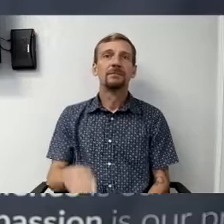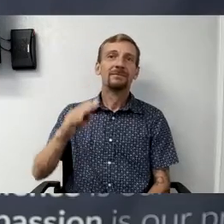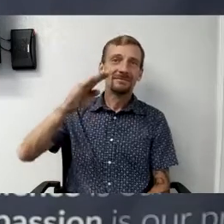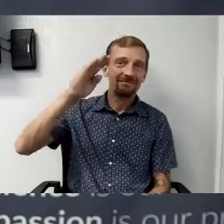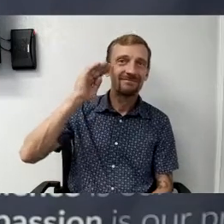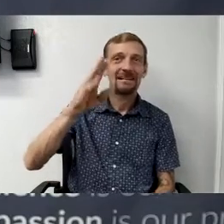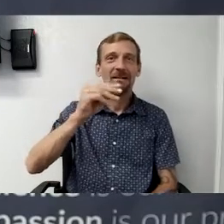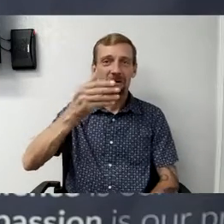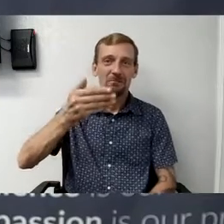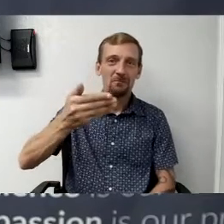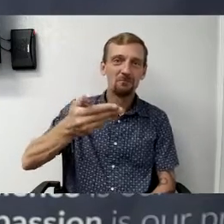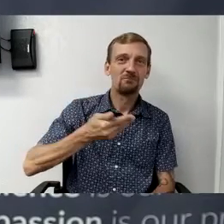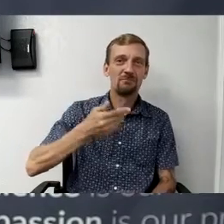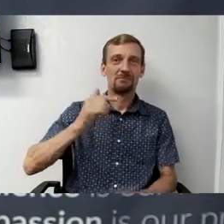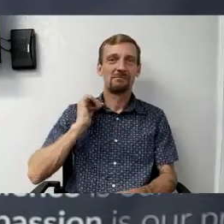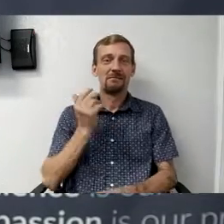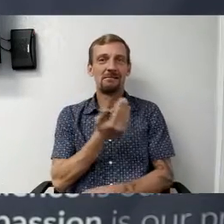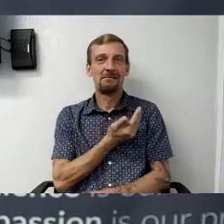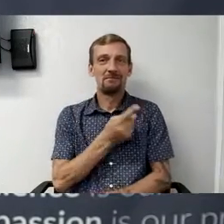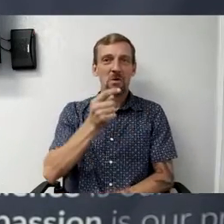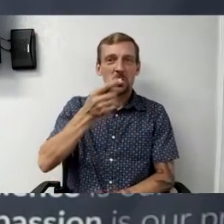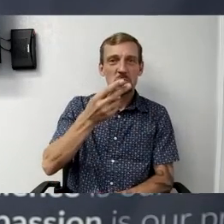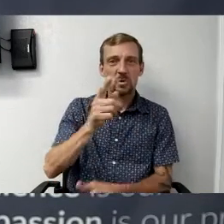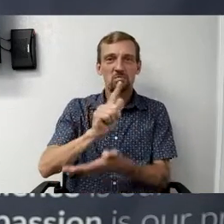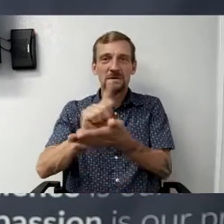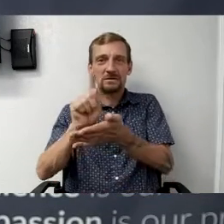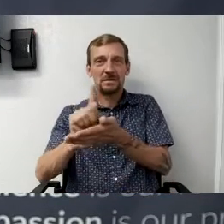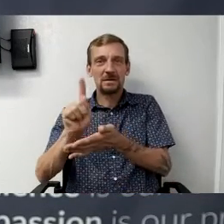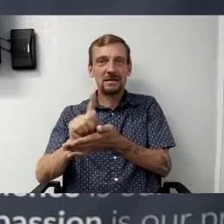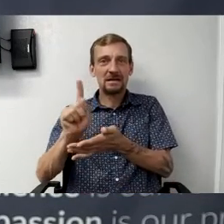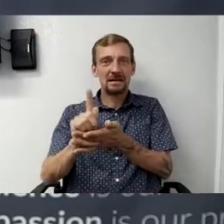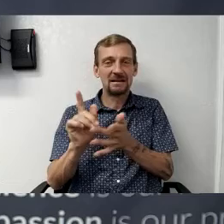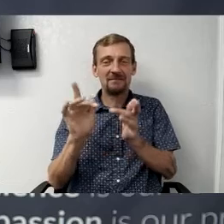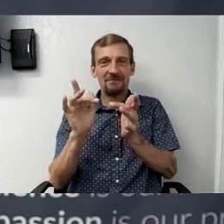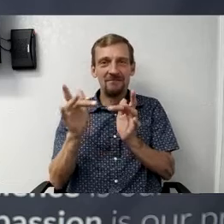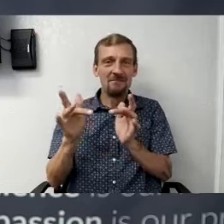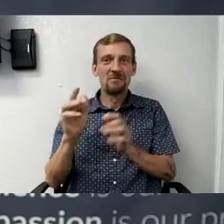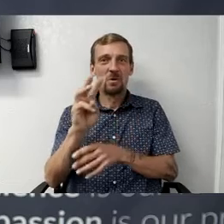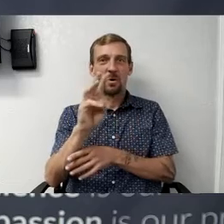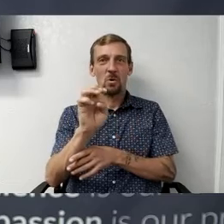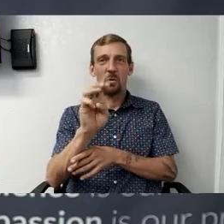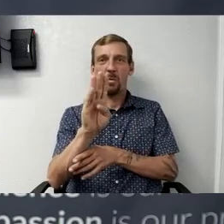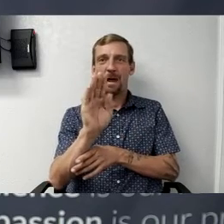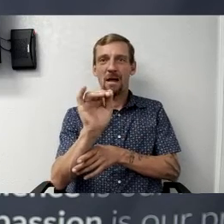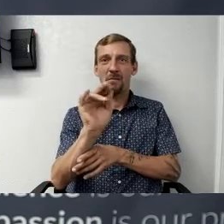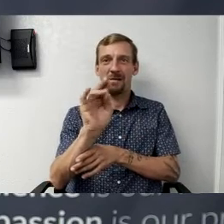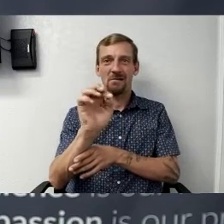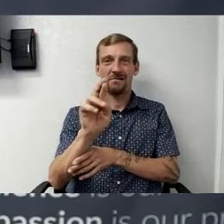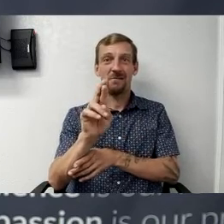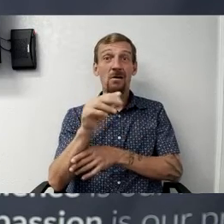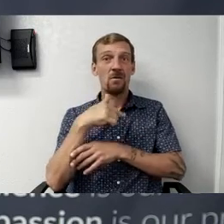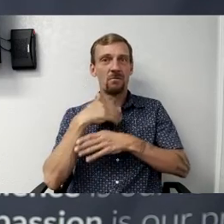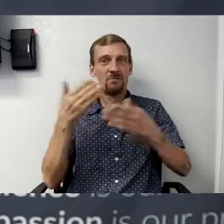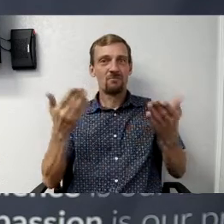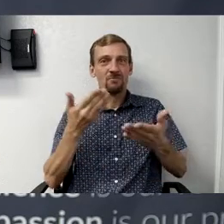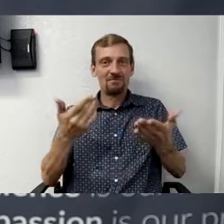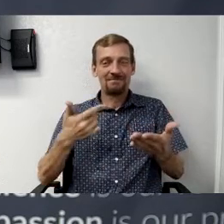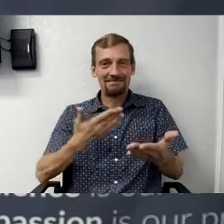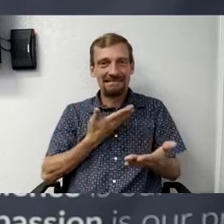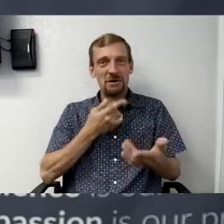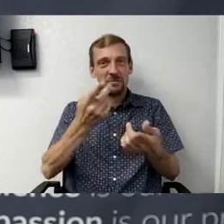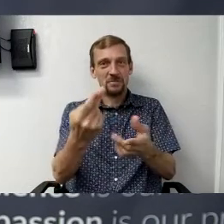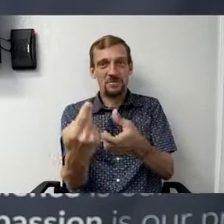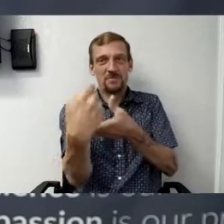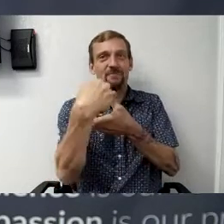Hello and welcome to our Thursday weekly virtual webinar. We are so glad that you guys have joined us, and I want to